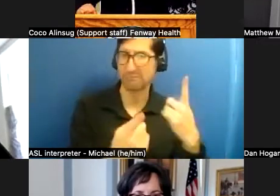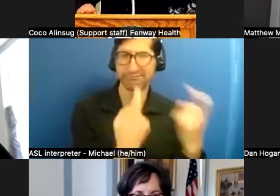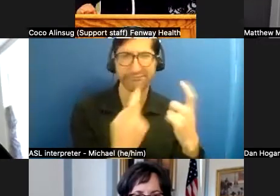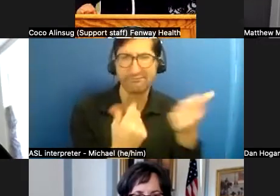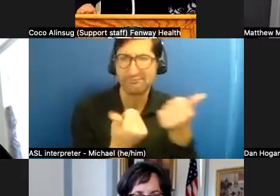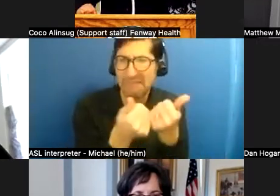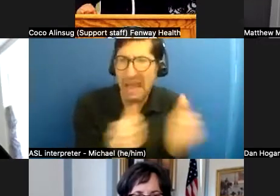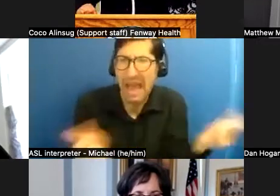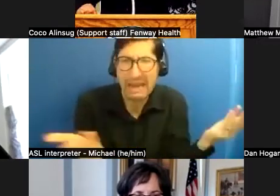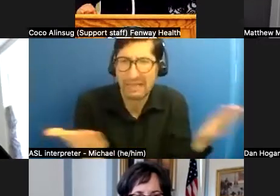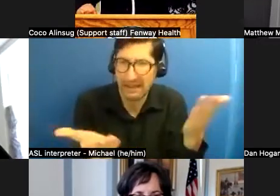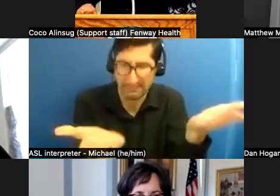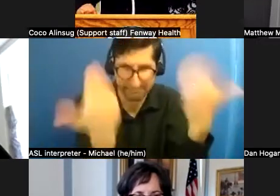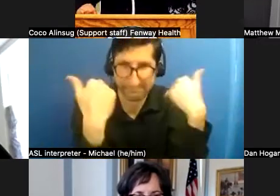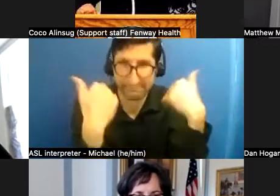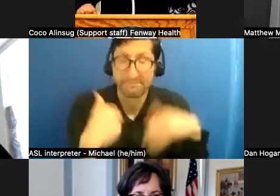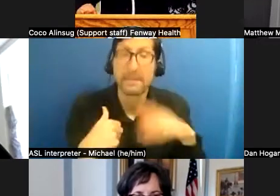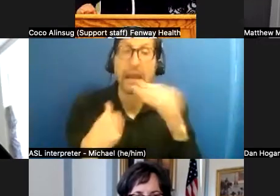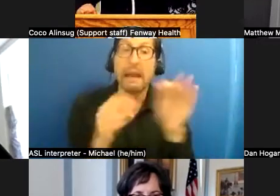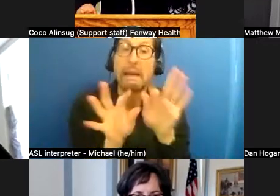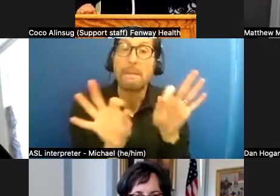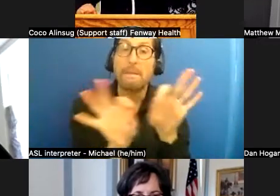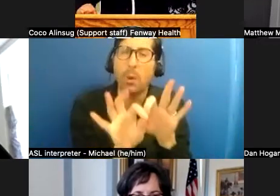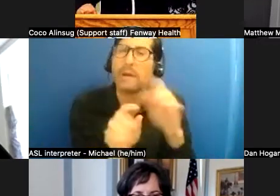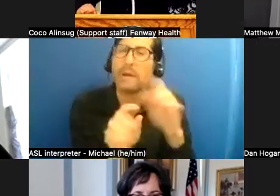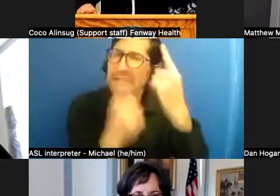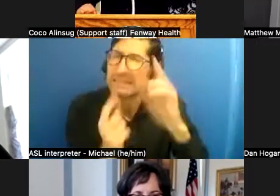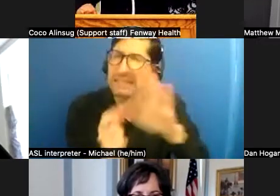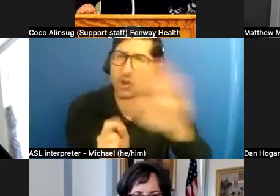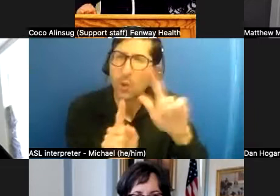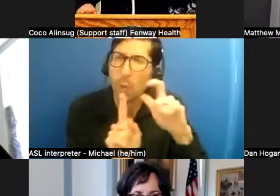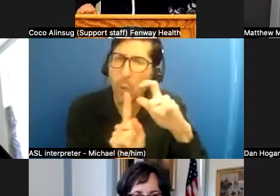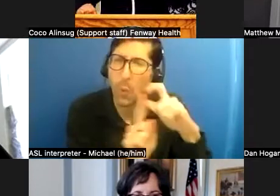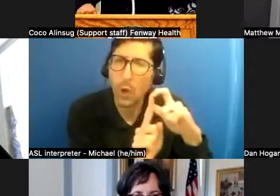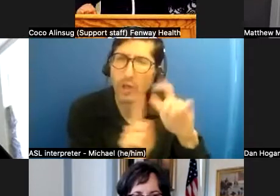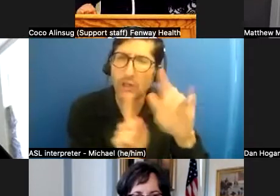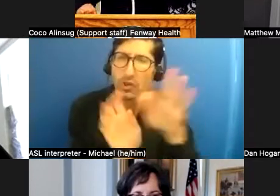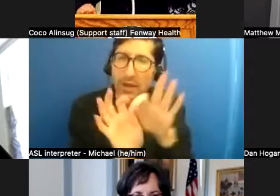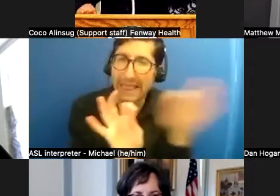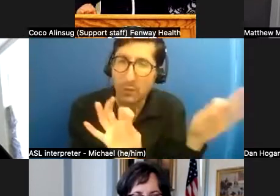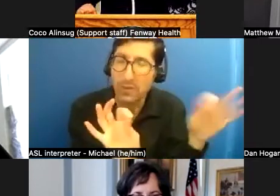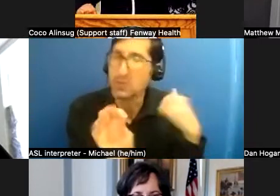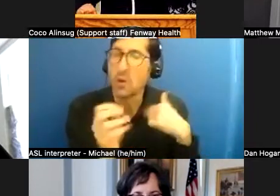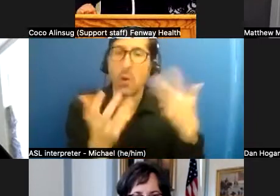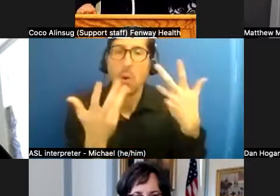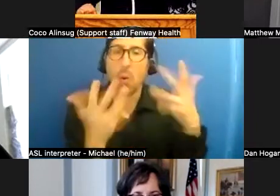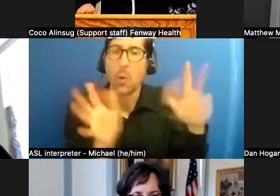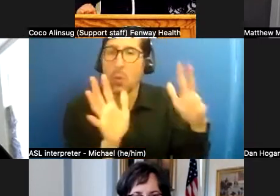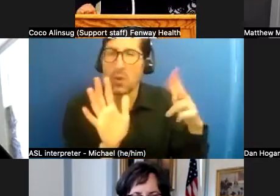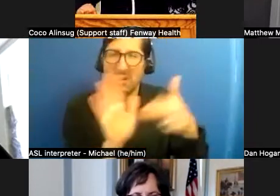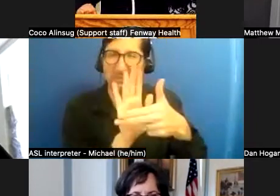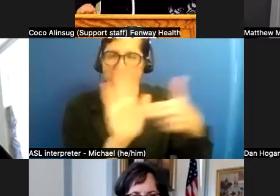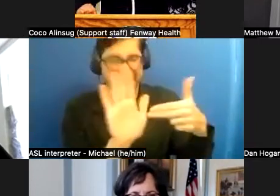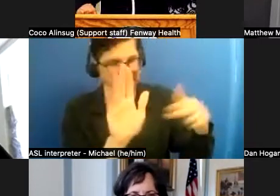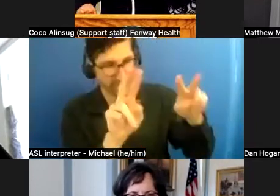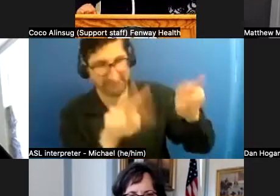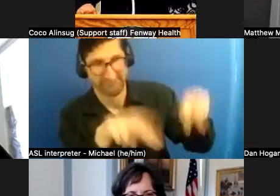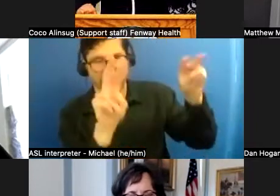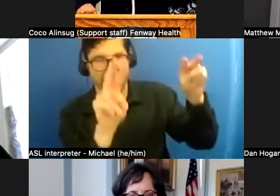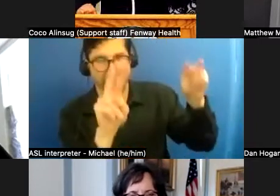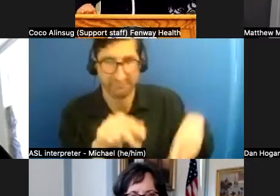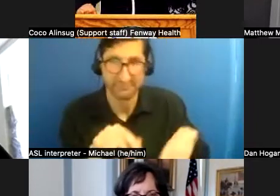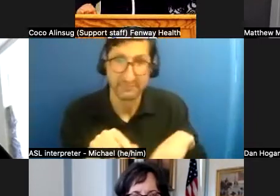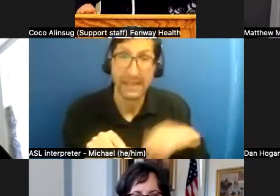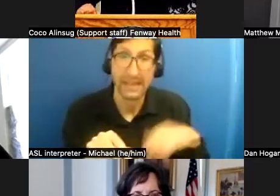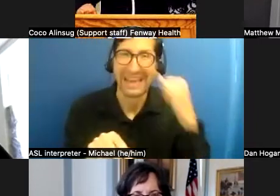remind you that it's important to consider the words that we use and the language that we use to avoid stigmatizing language. If you're not sure about how to